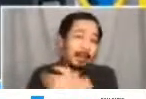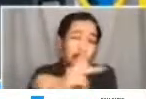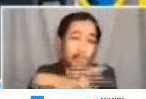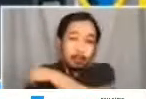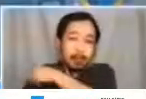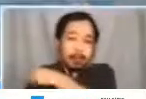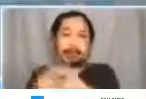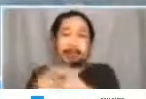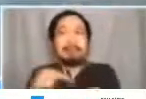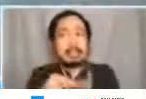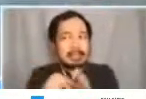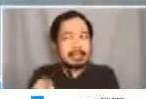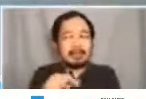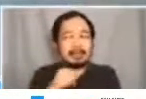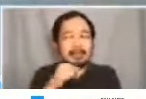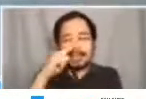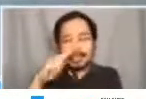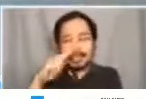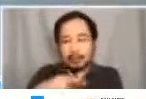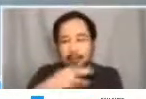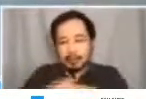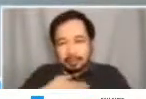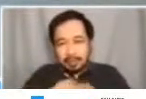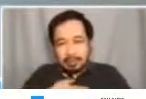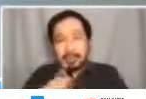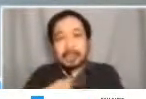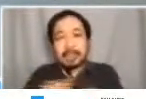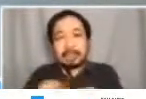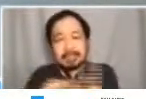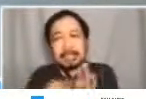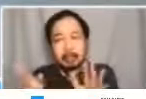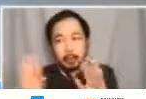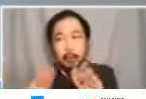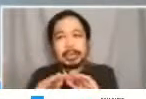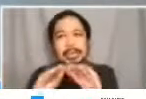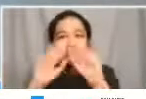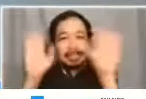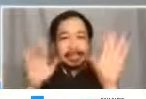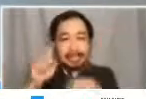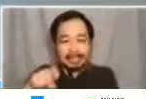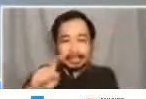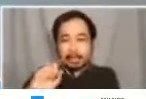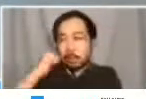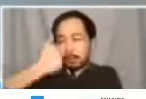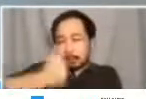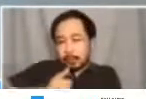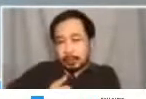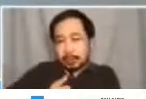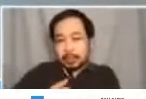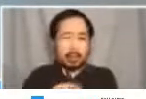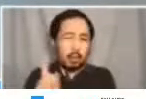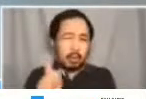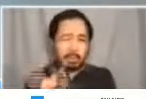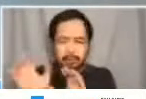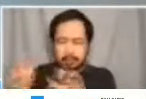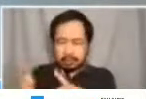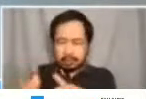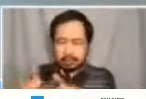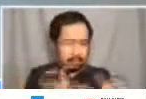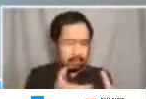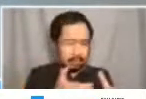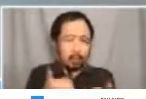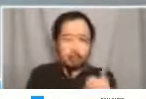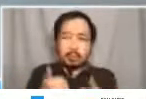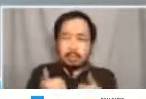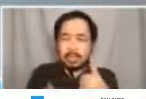contaminants, including the coronavirus. Pangatlo po ay meron po tayong mga PPEs